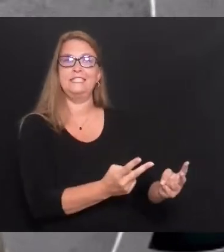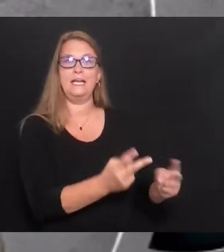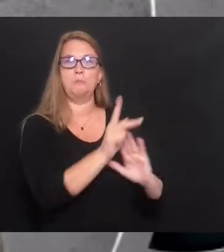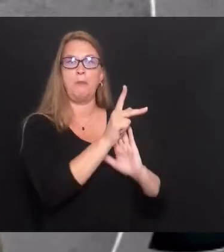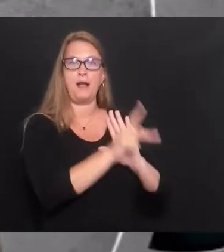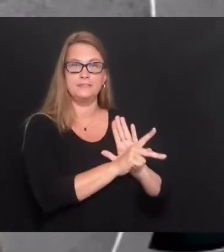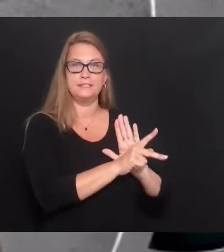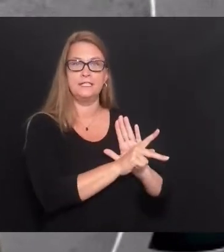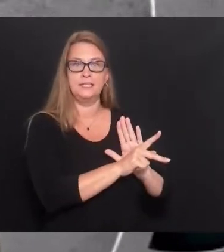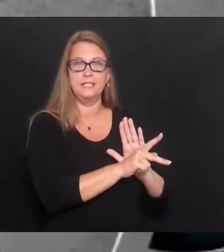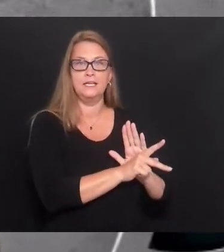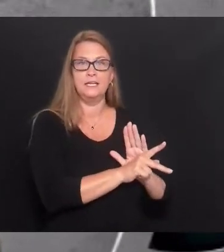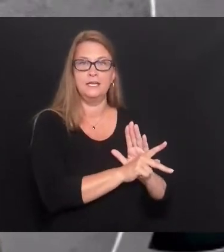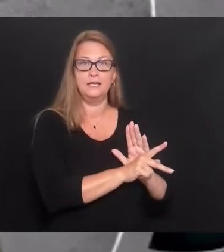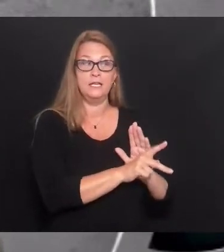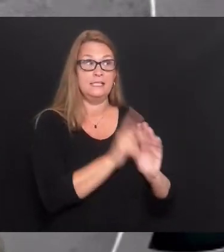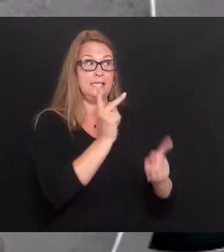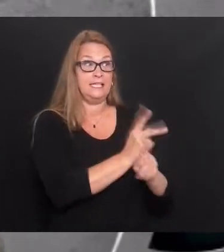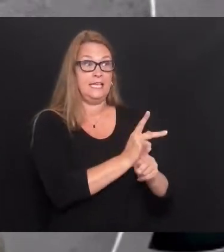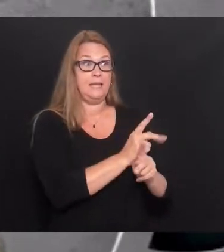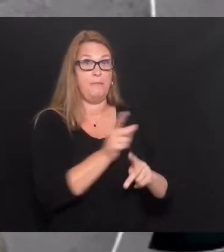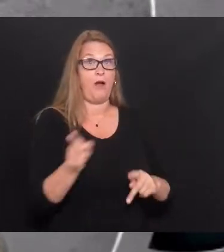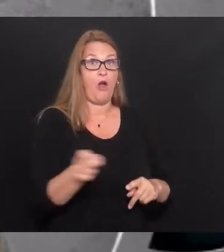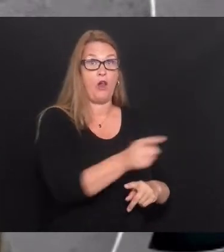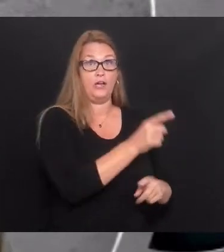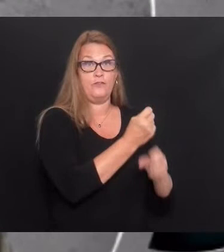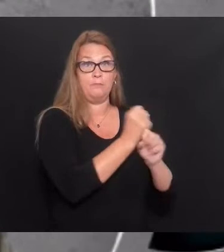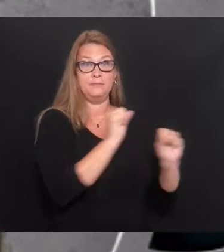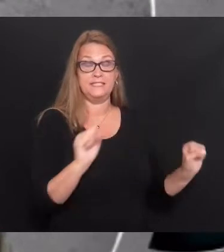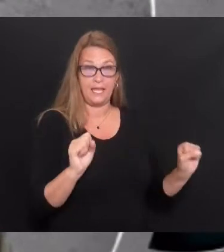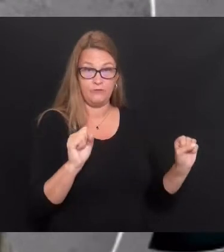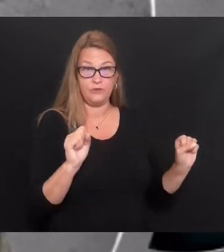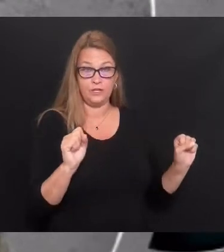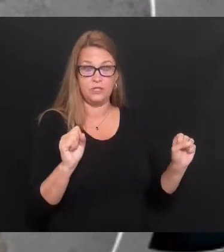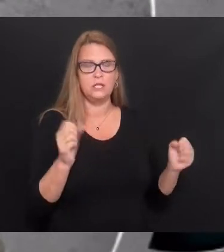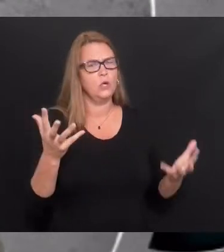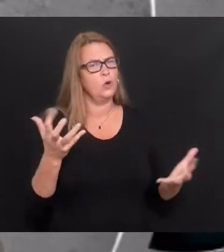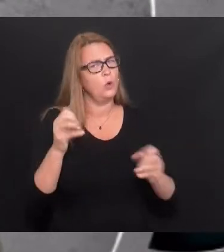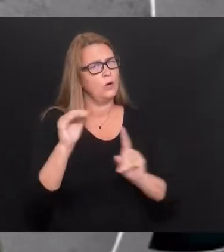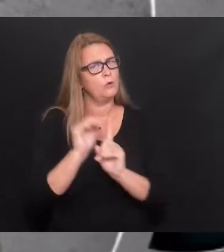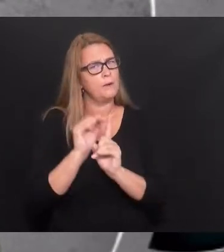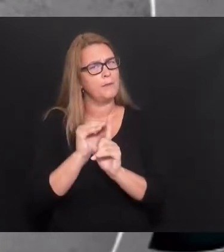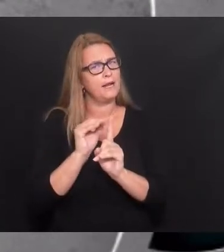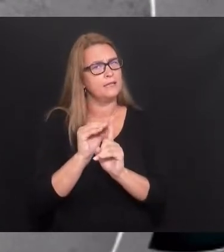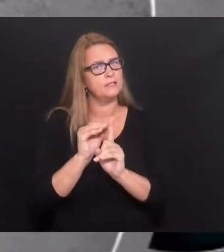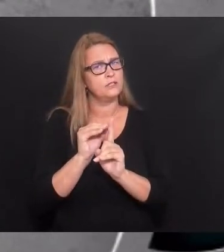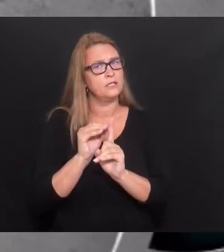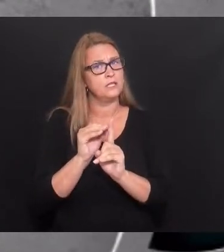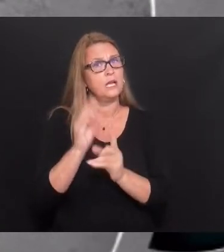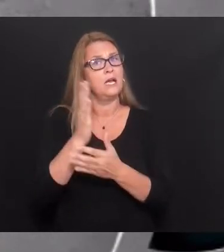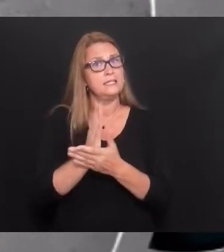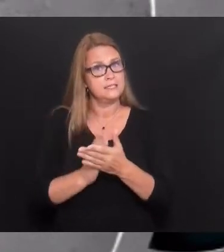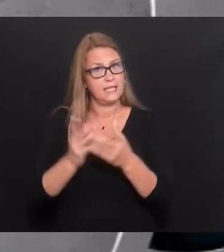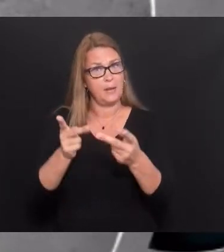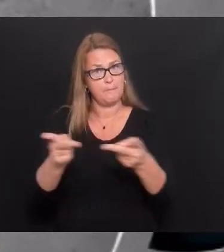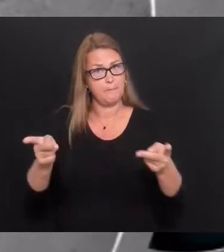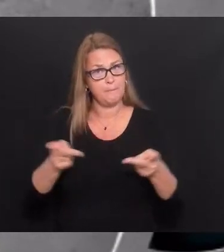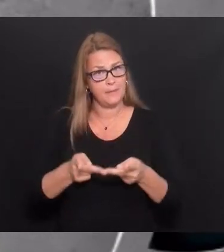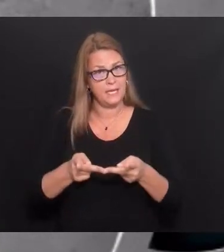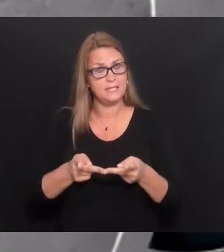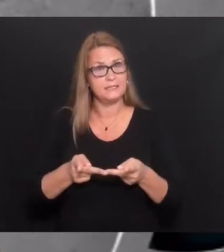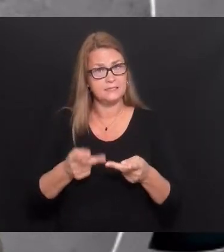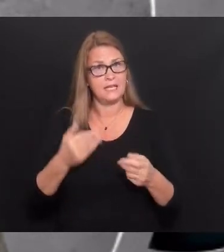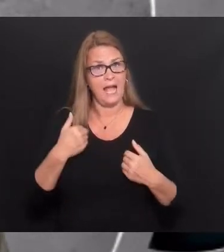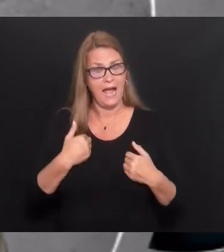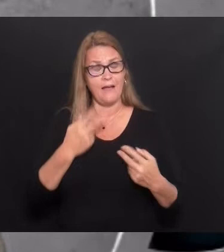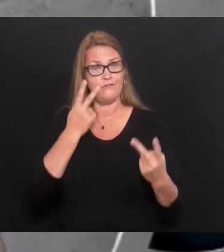to keep patients safe and families and other staff safe. So we do want to remind everyone that some places do have some visitation policies.